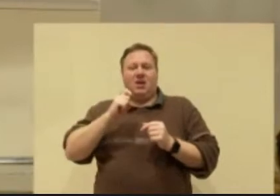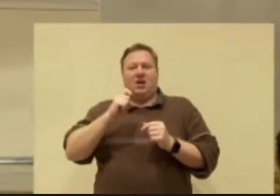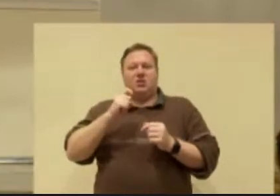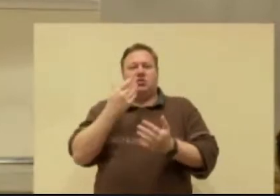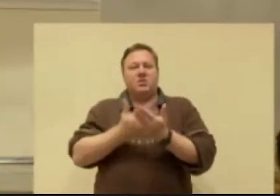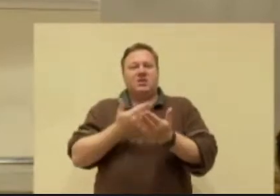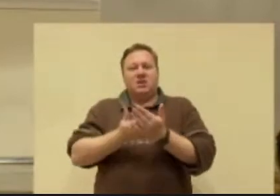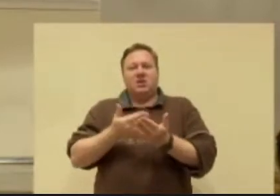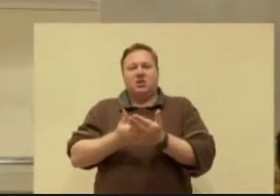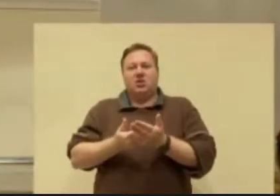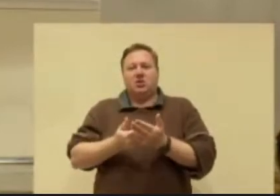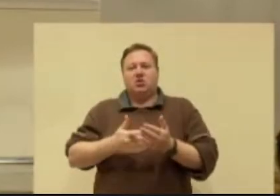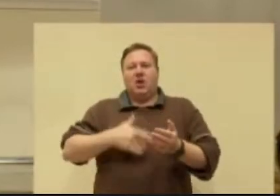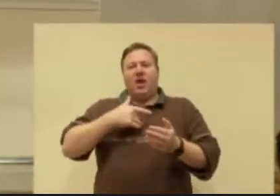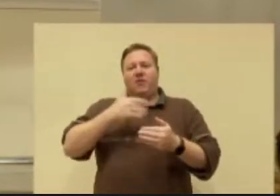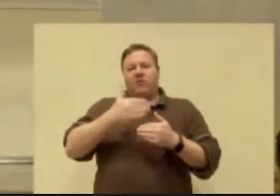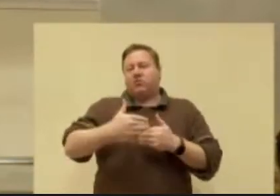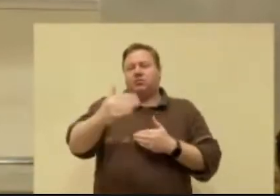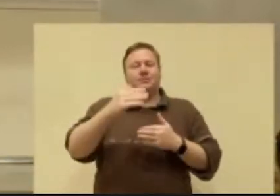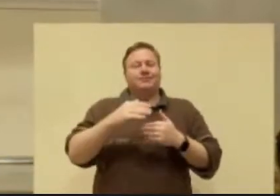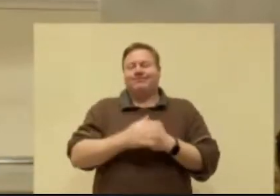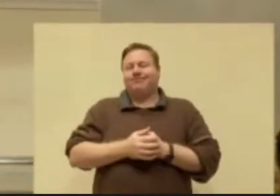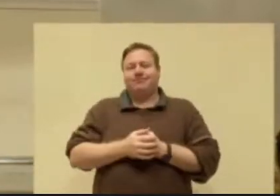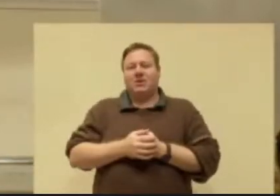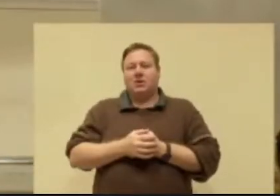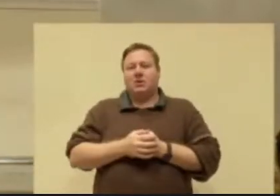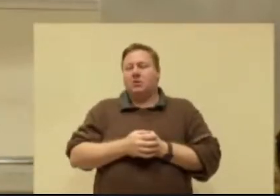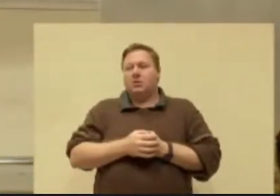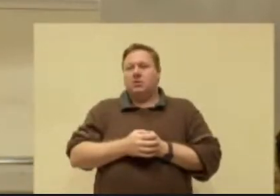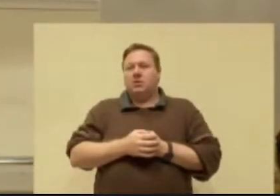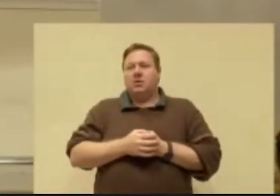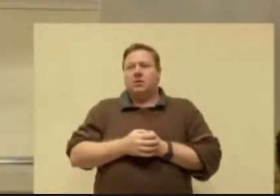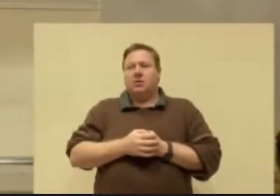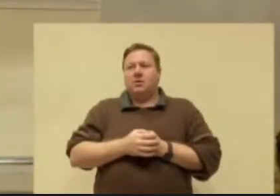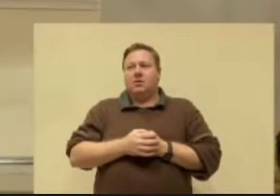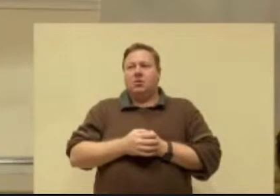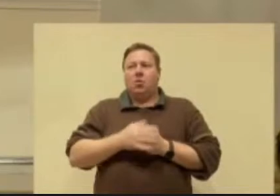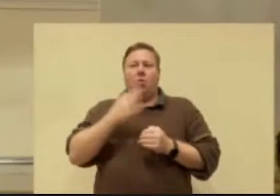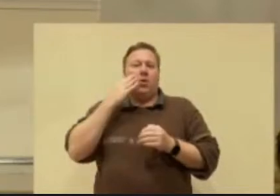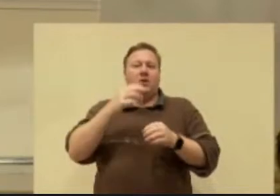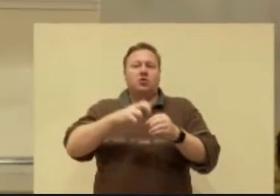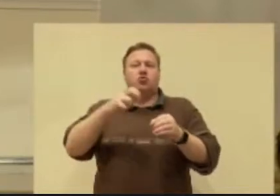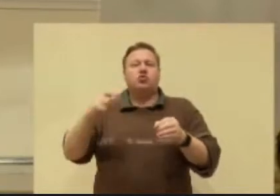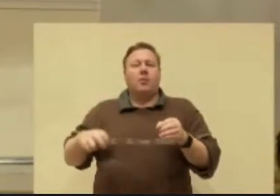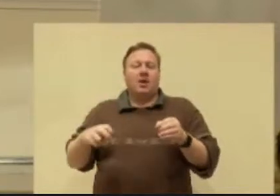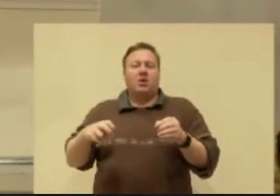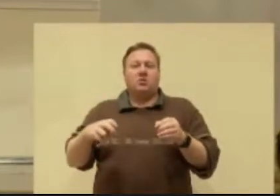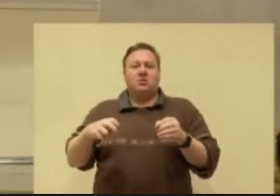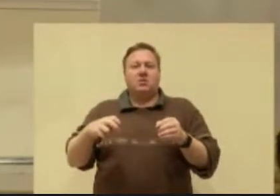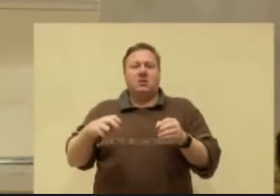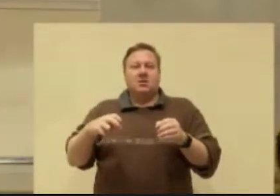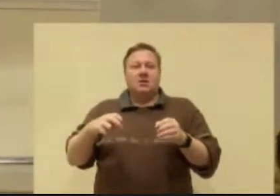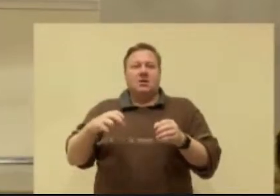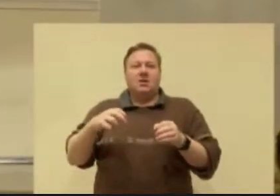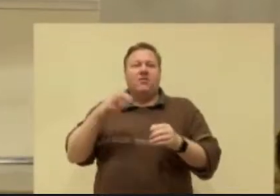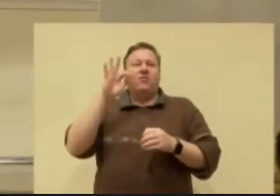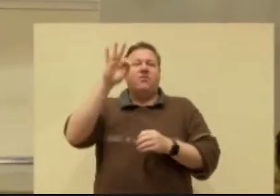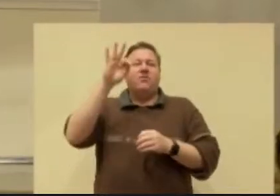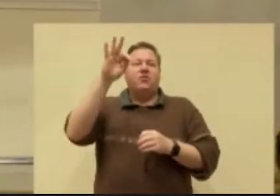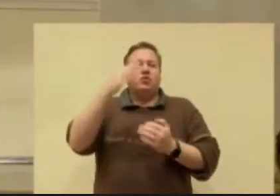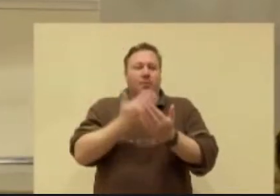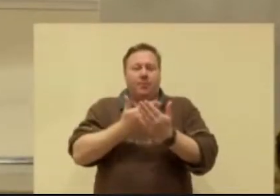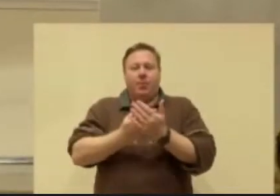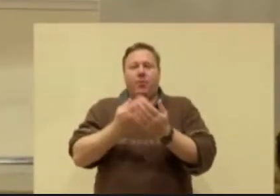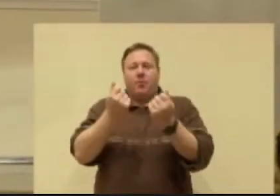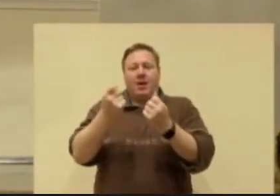not complete secondary schools there's a strong likelihood that they may not even be able to end a living and the